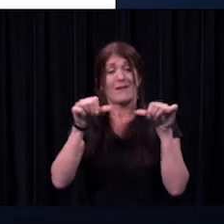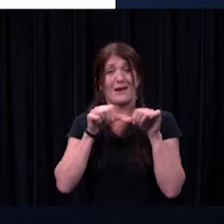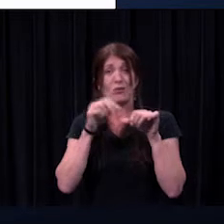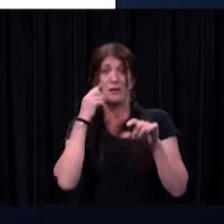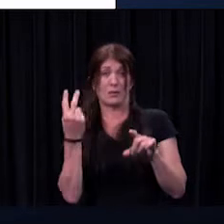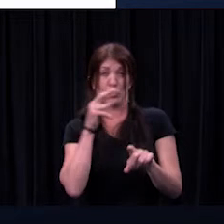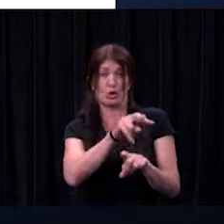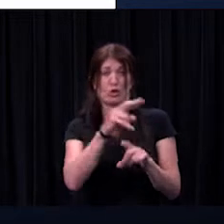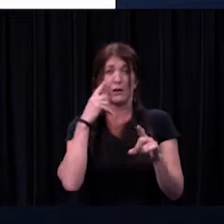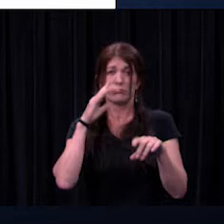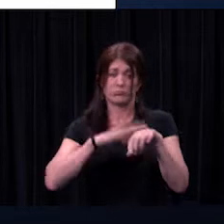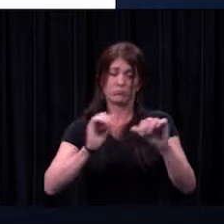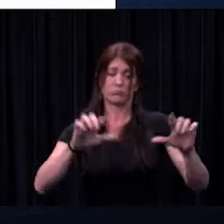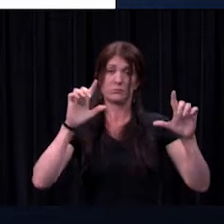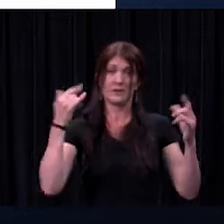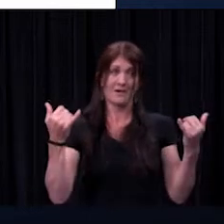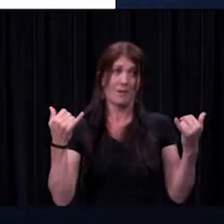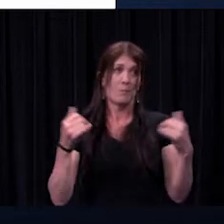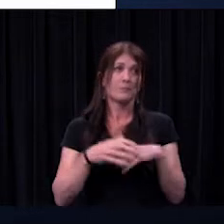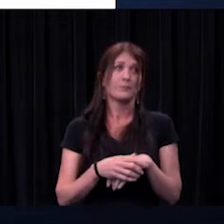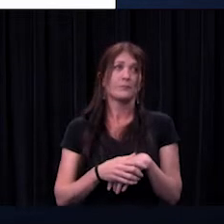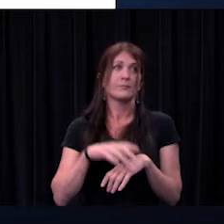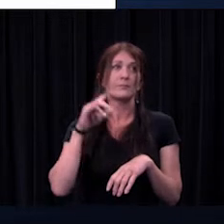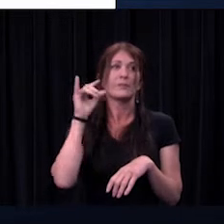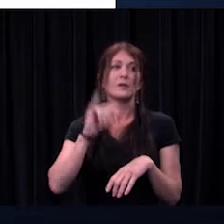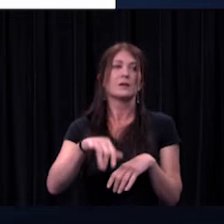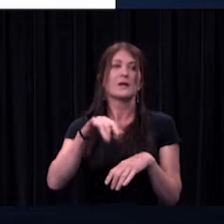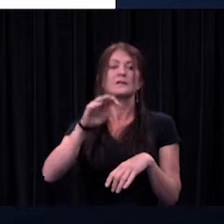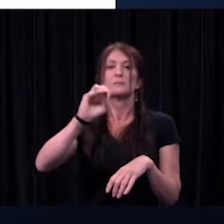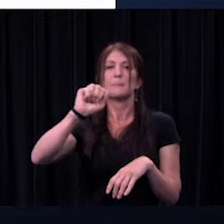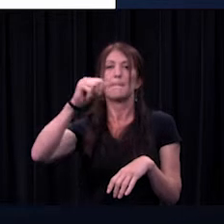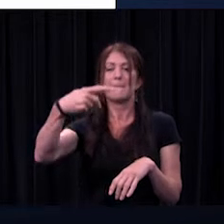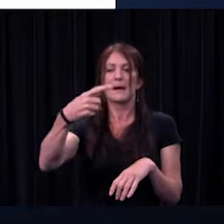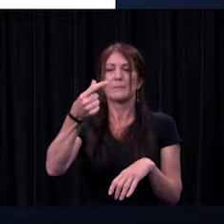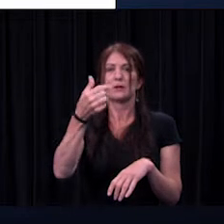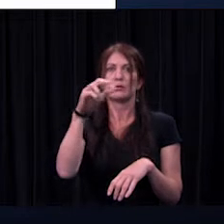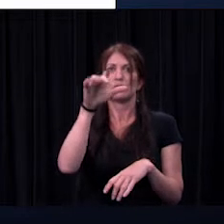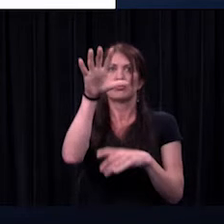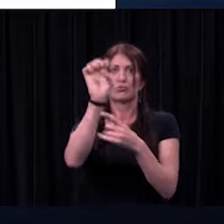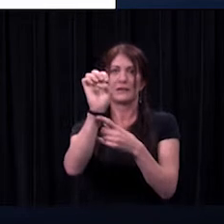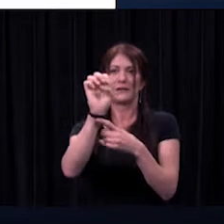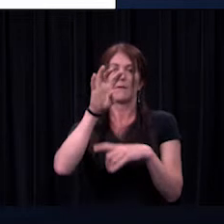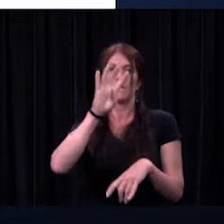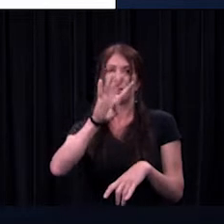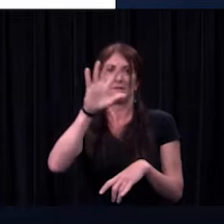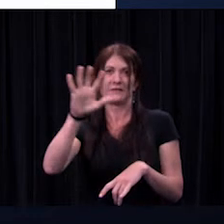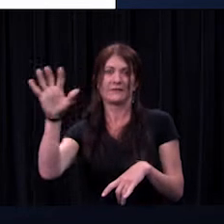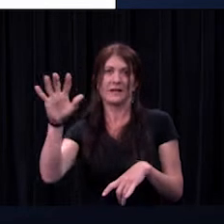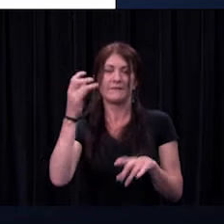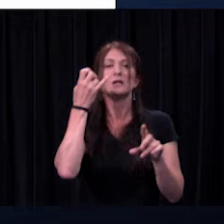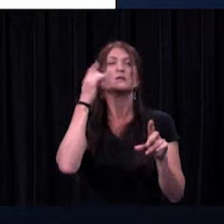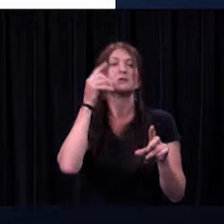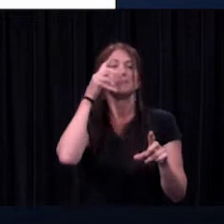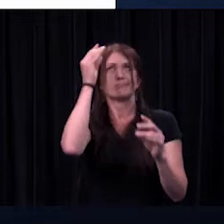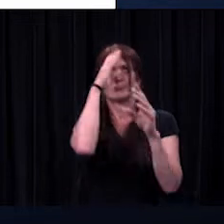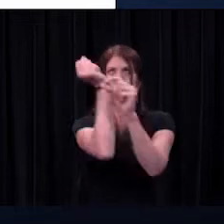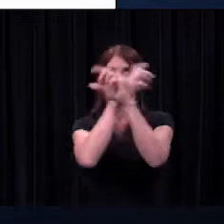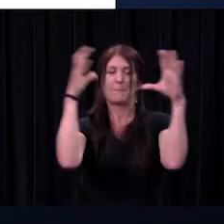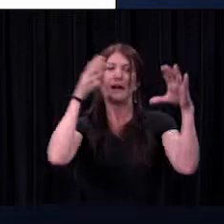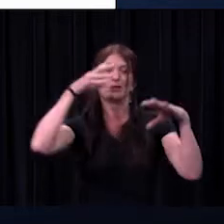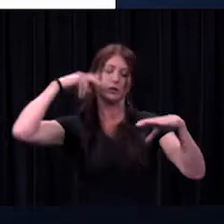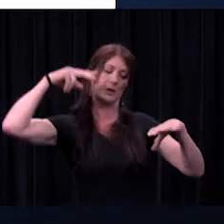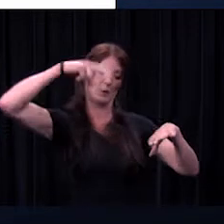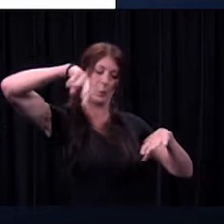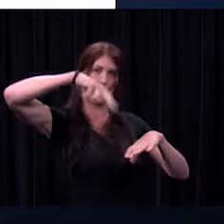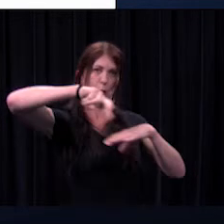currently is what we call Map Grid 455, and imagine you're in a drone over California Trail right here and Regency